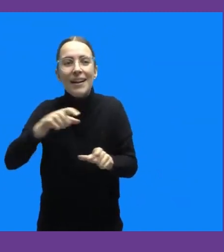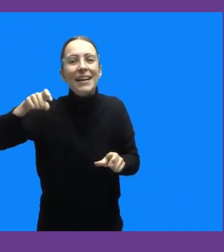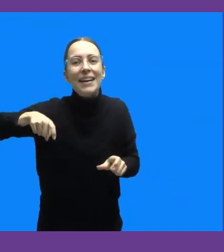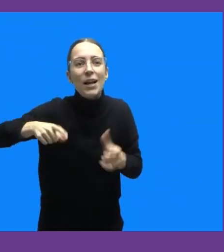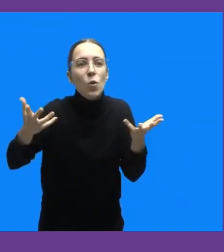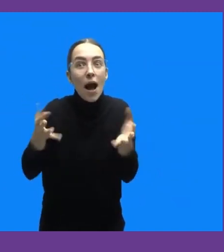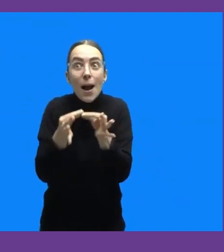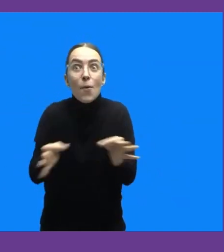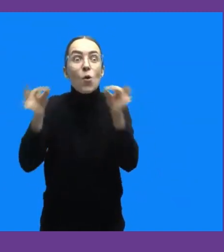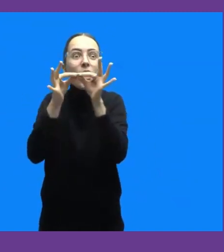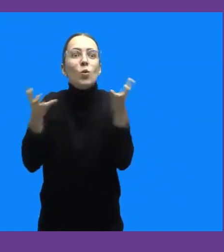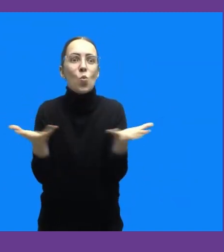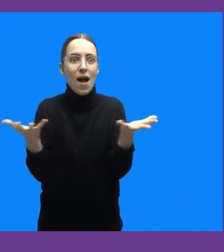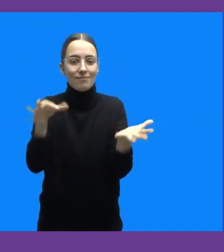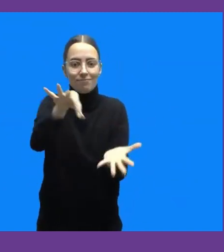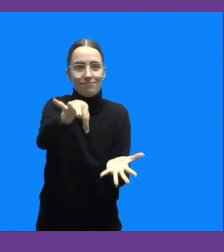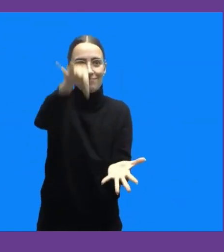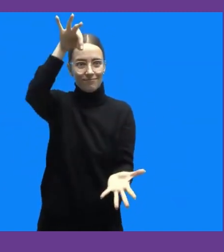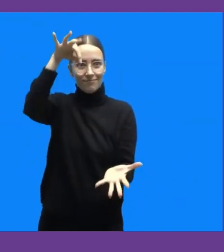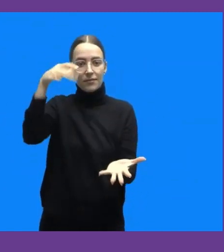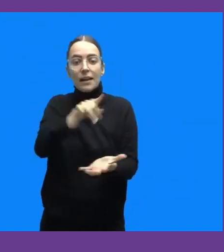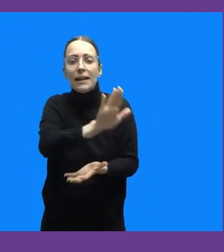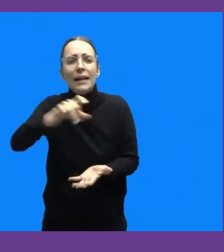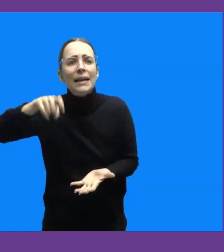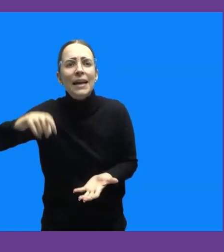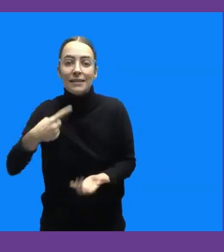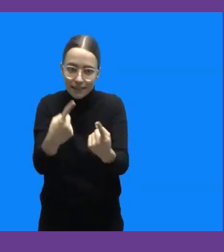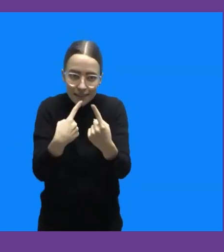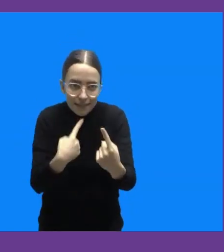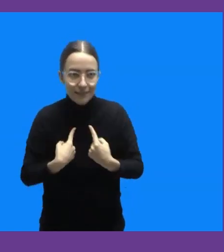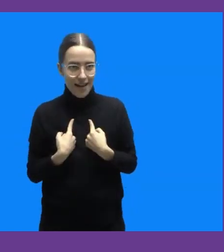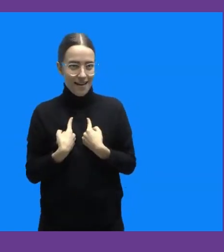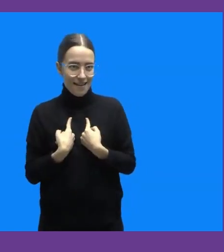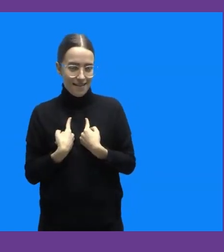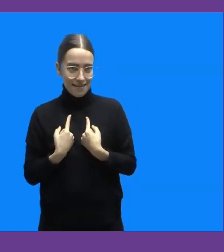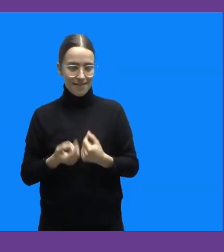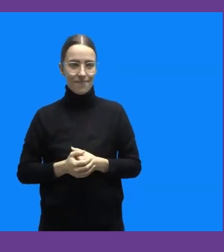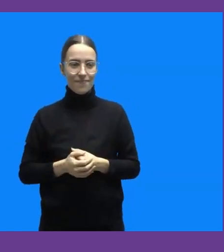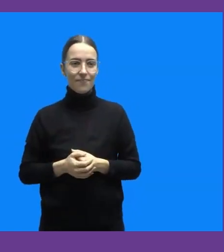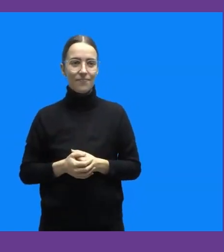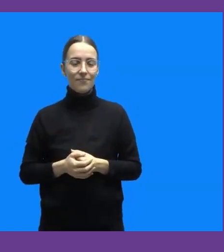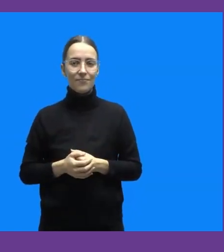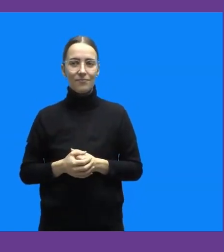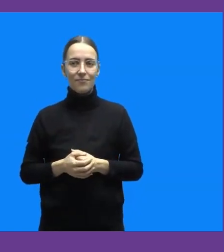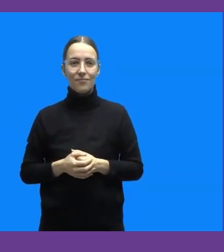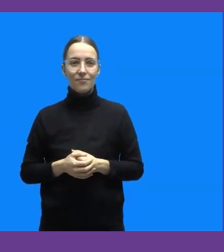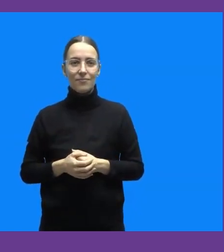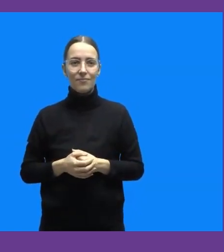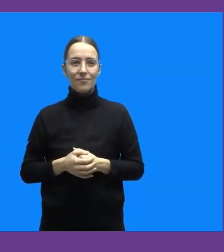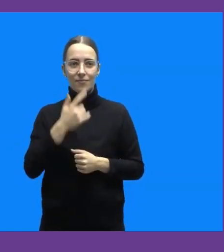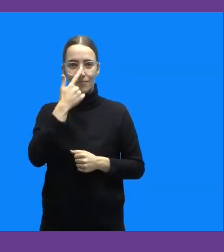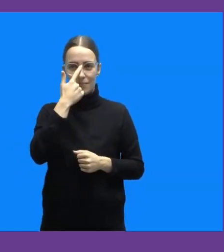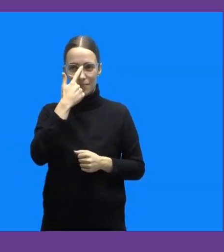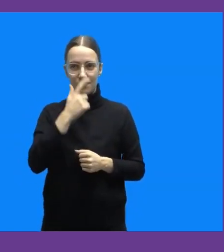this is also a very important Alice, part. this robust knowledge that we were talking before is related with